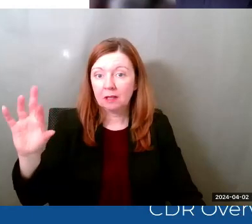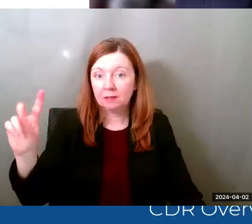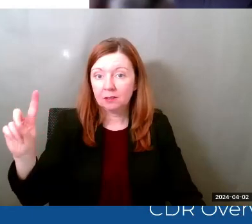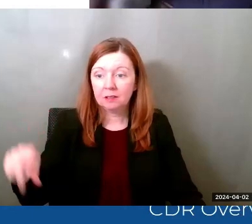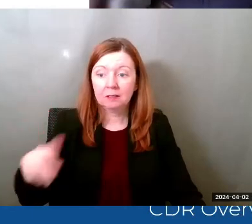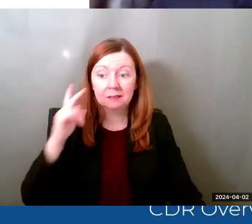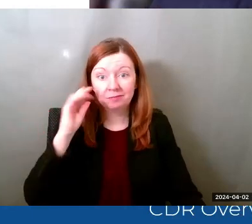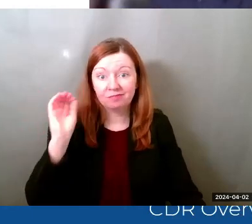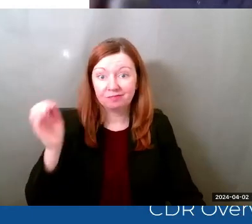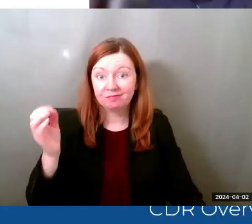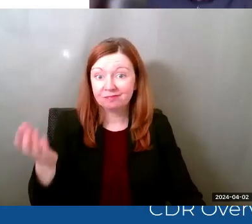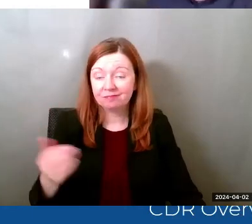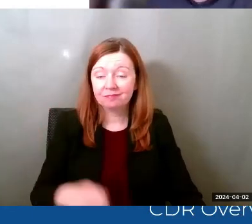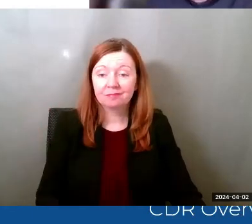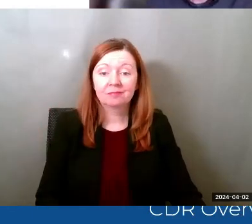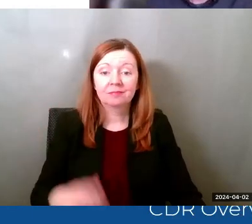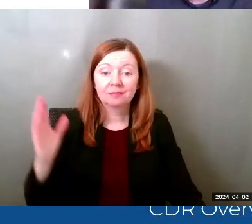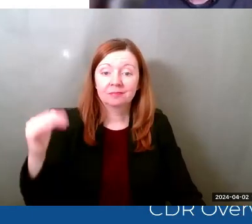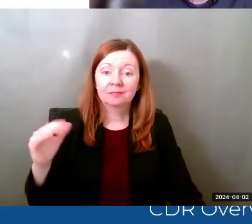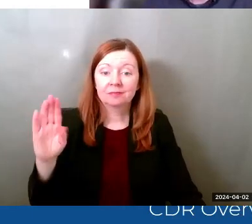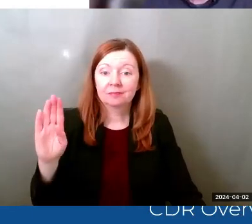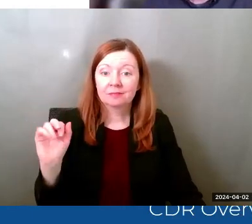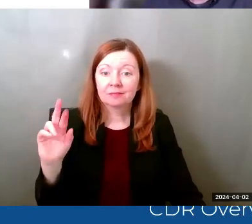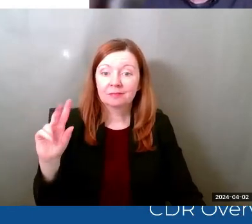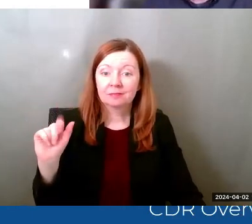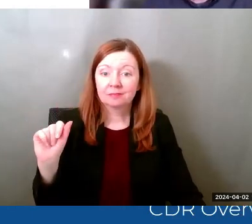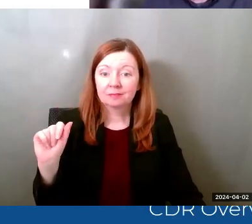Seeing none. Barbara